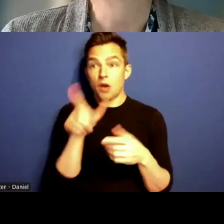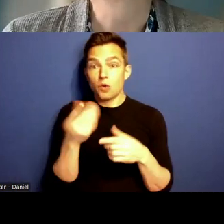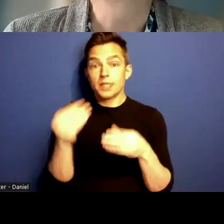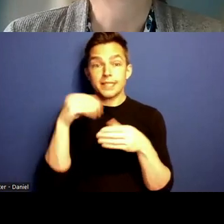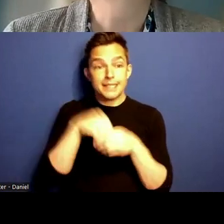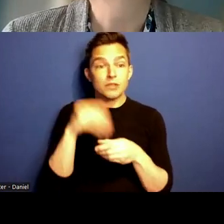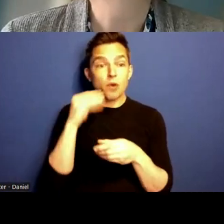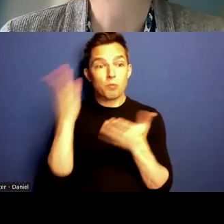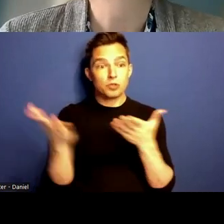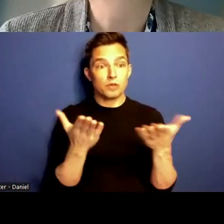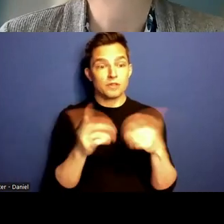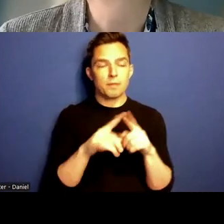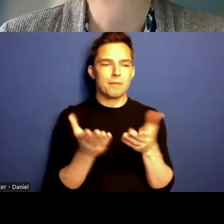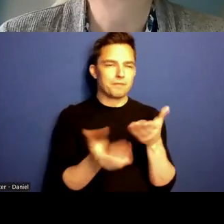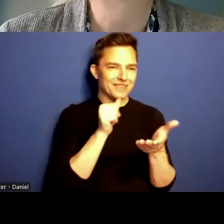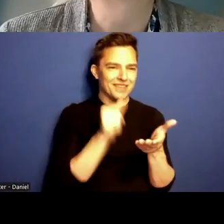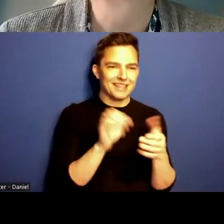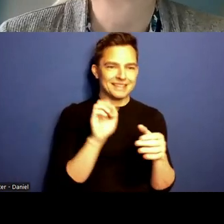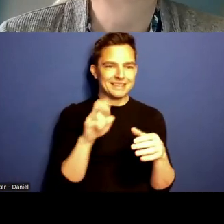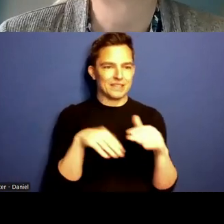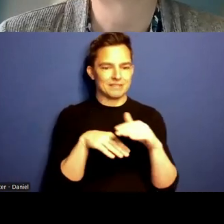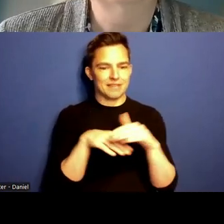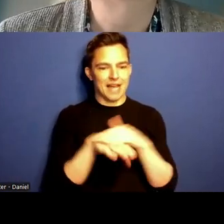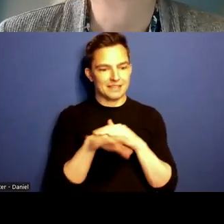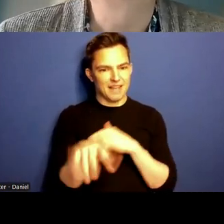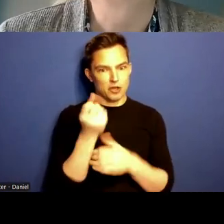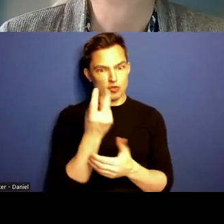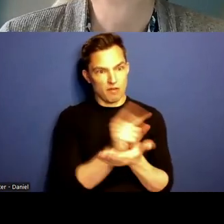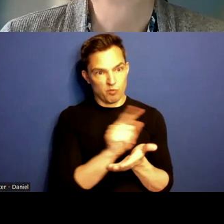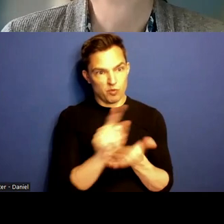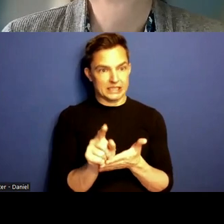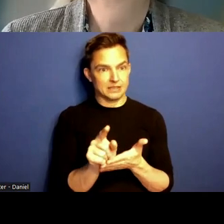service, but perhaps not even to get it for 12 weeks. Next slide.